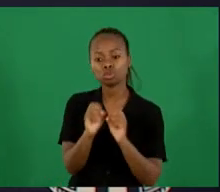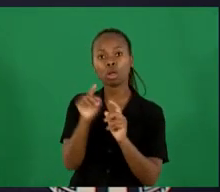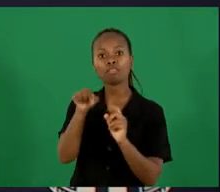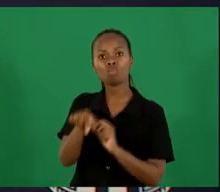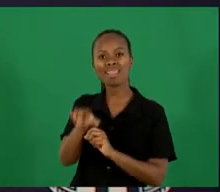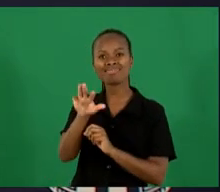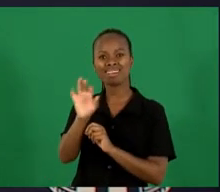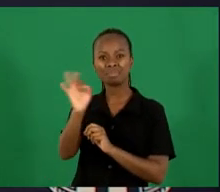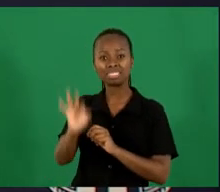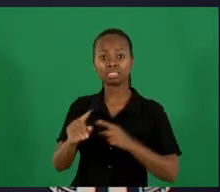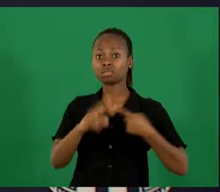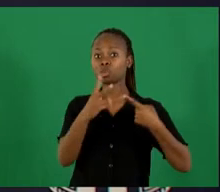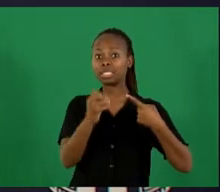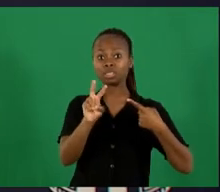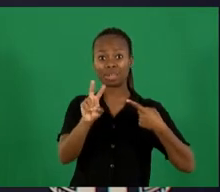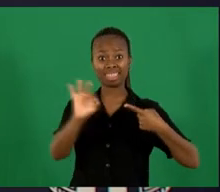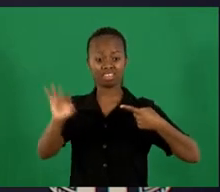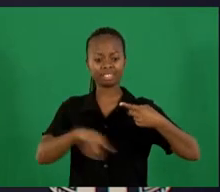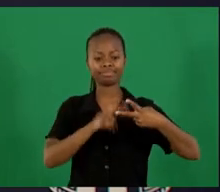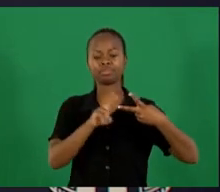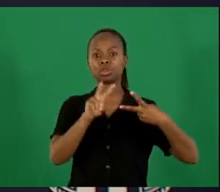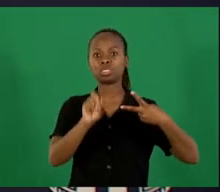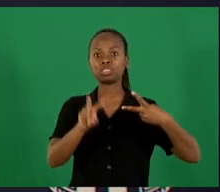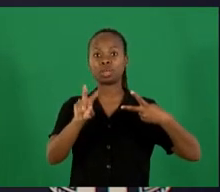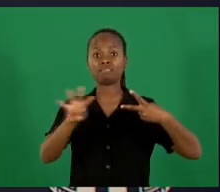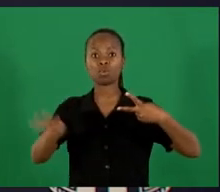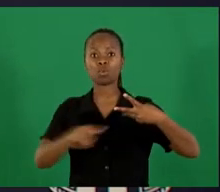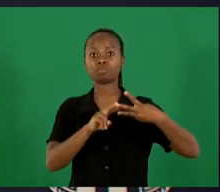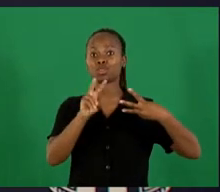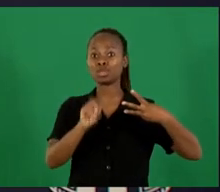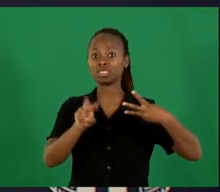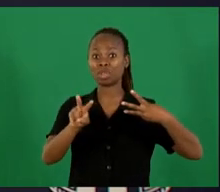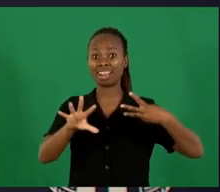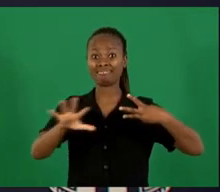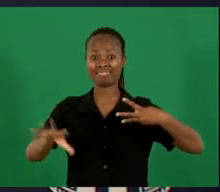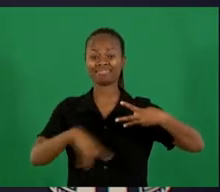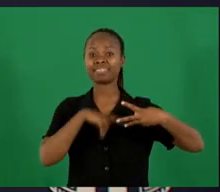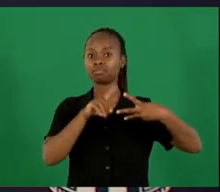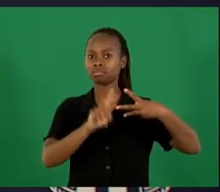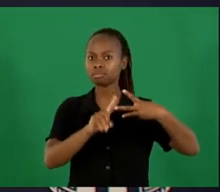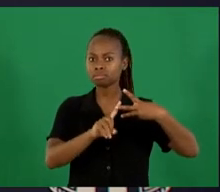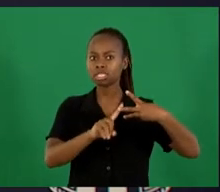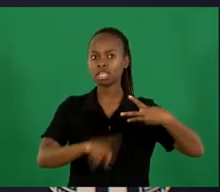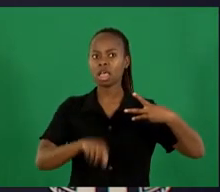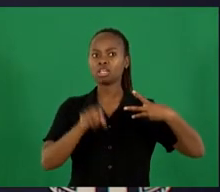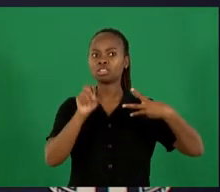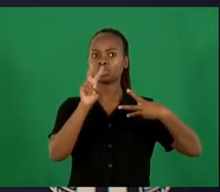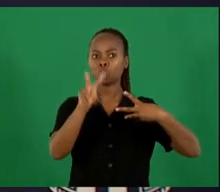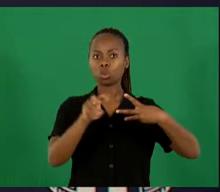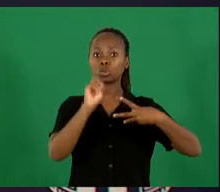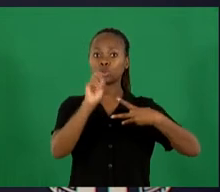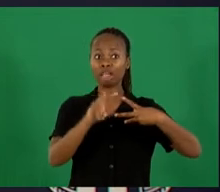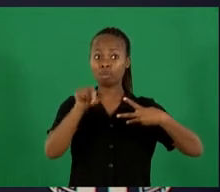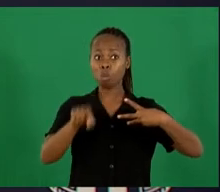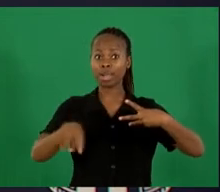2023, 14.5% in 2024, and 10.9% in